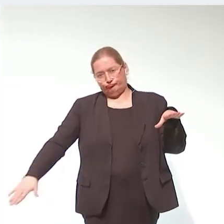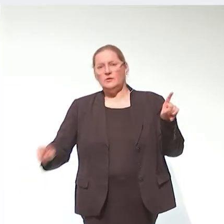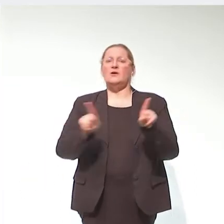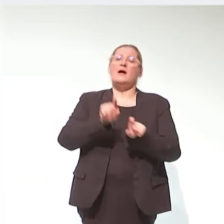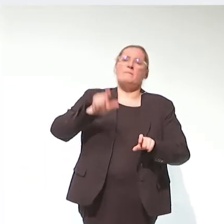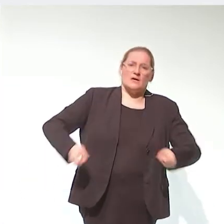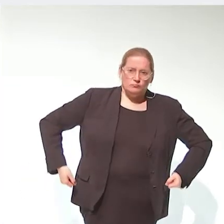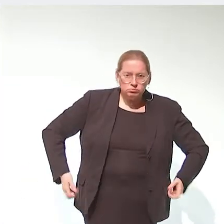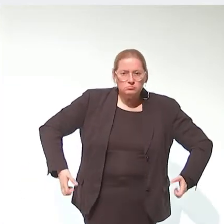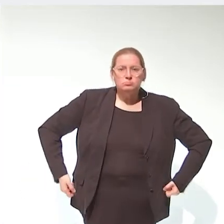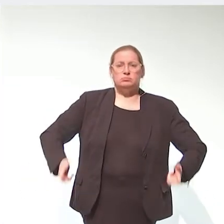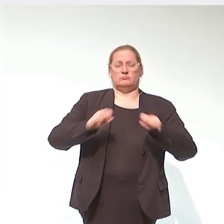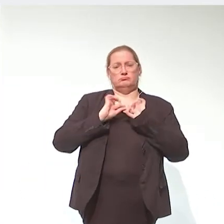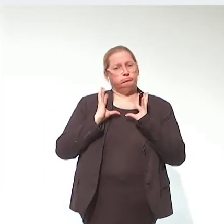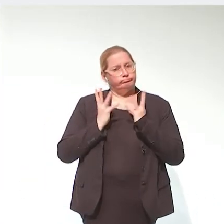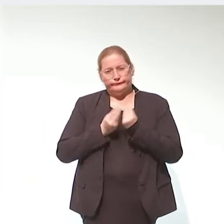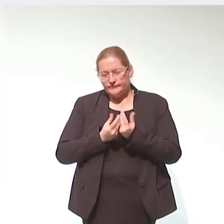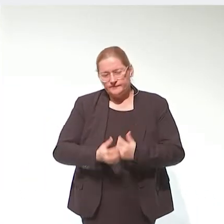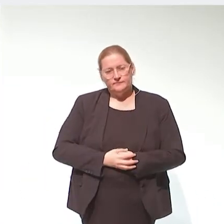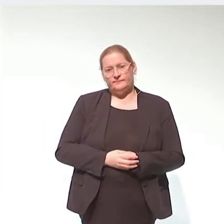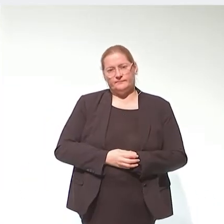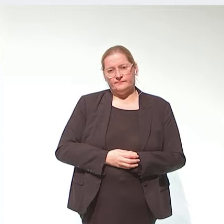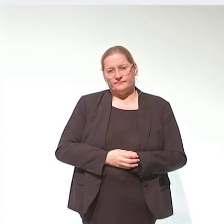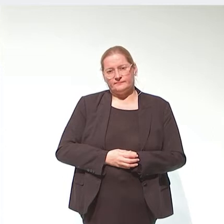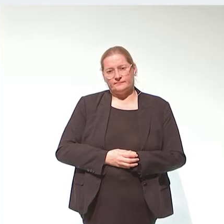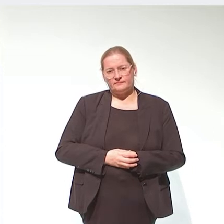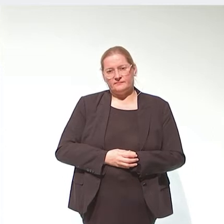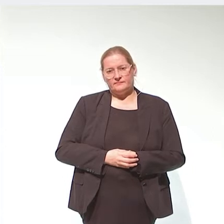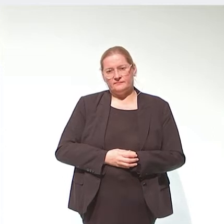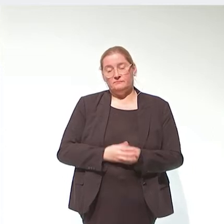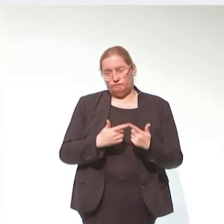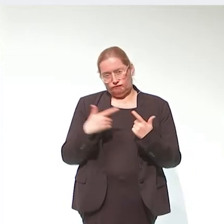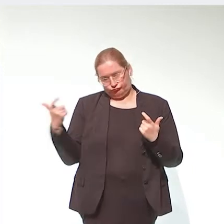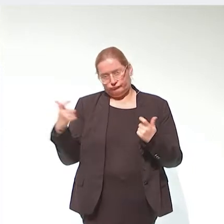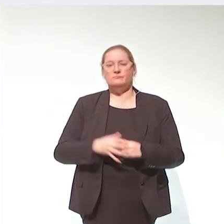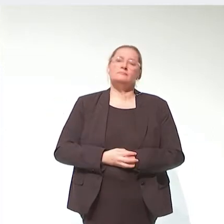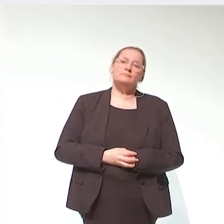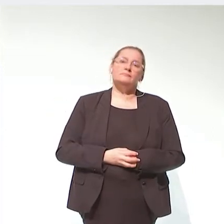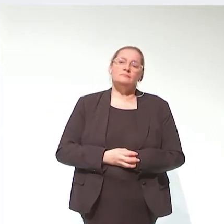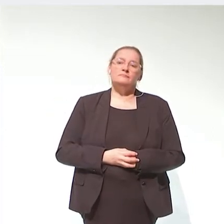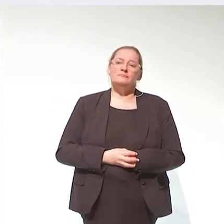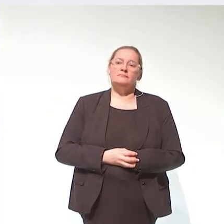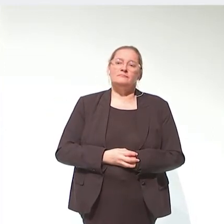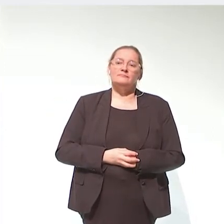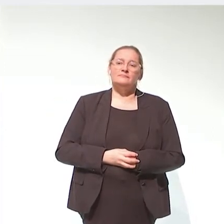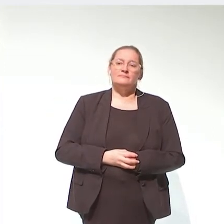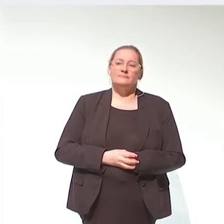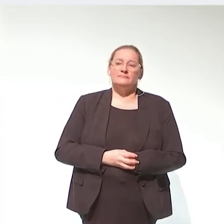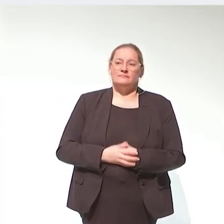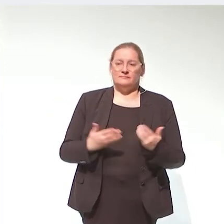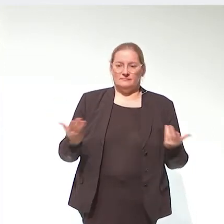temporary injured children, and so on. It's very important that we